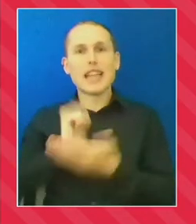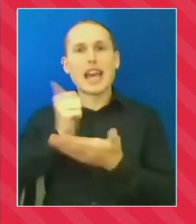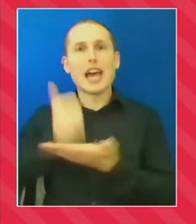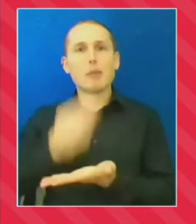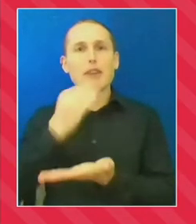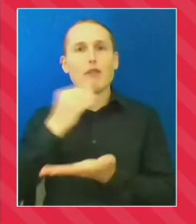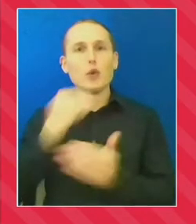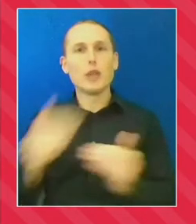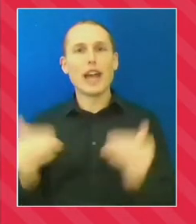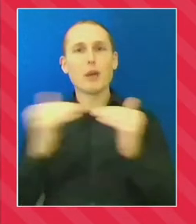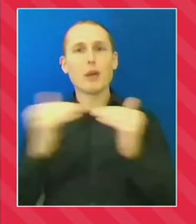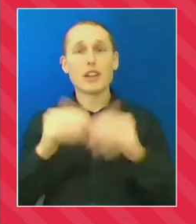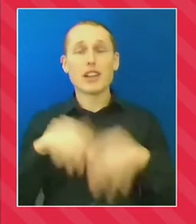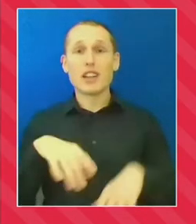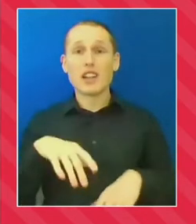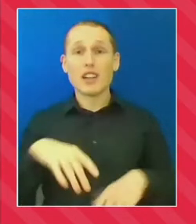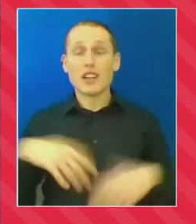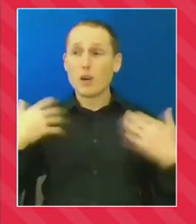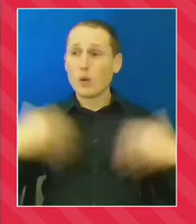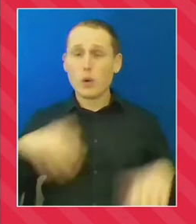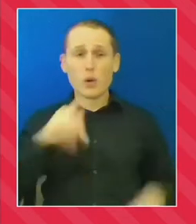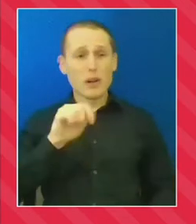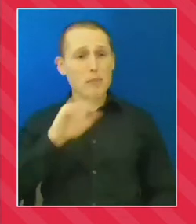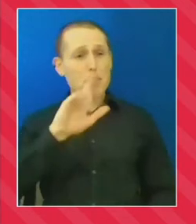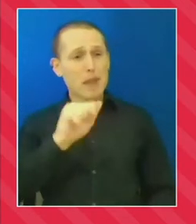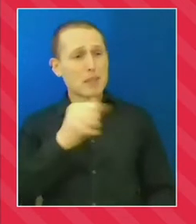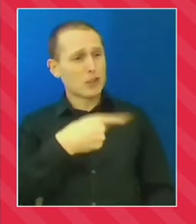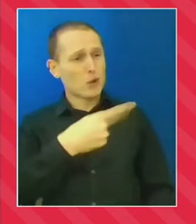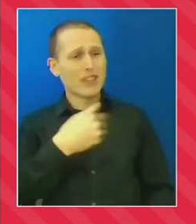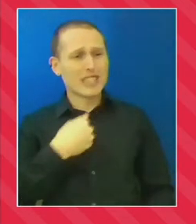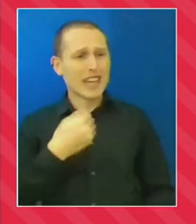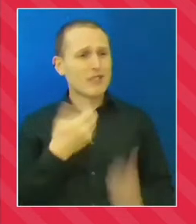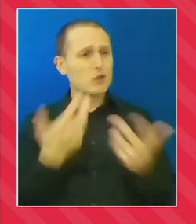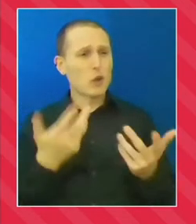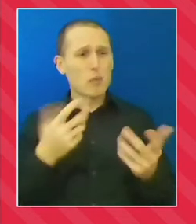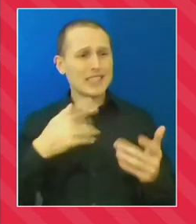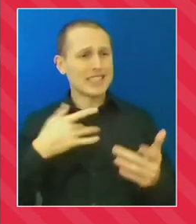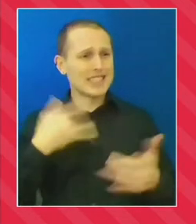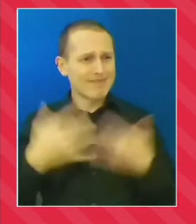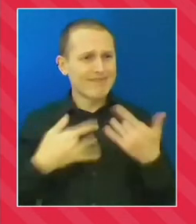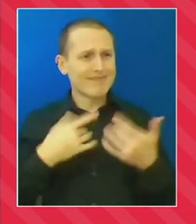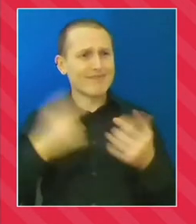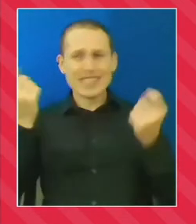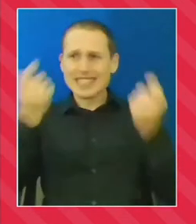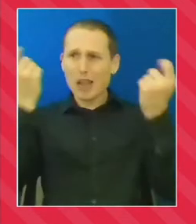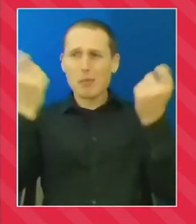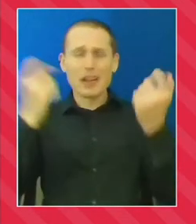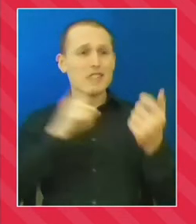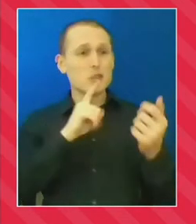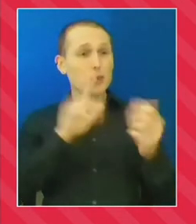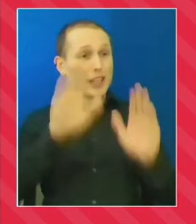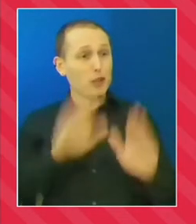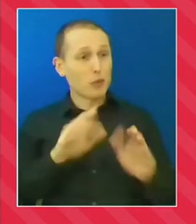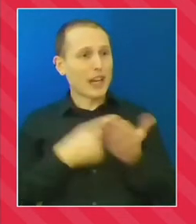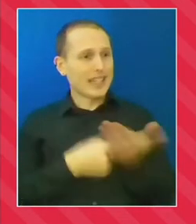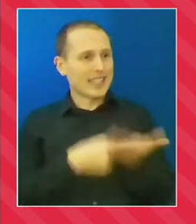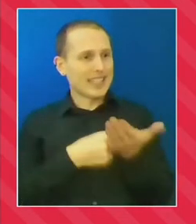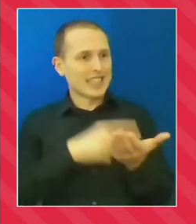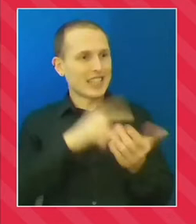Pamela, we have so much to celebrate, don't we? It's been such an engaging conversation to hear all of the work that you guys are doing in Southwest